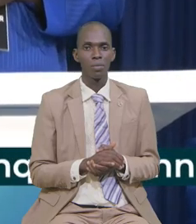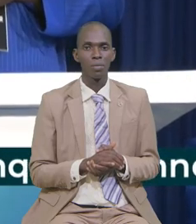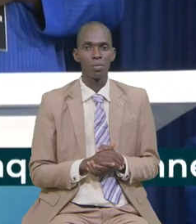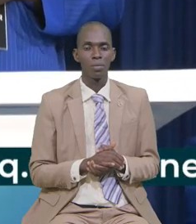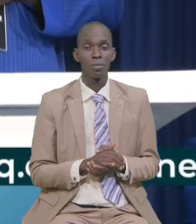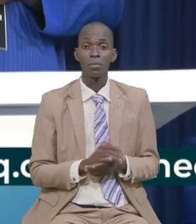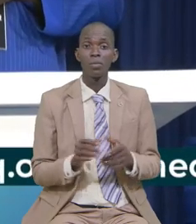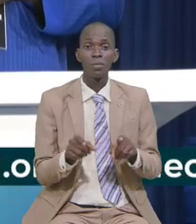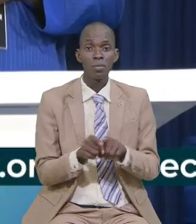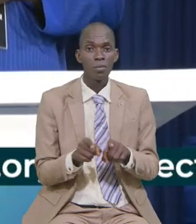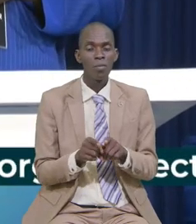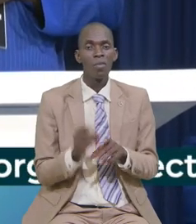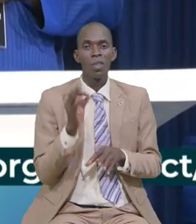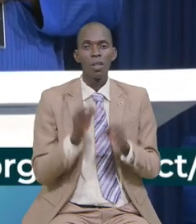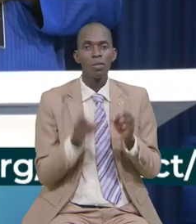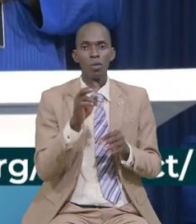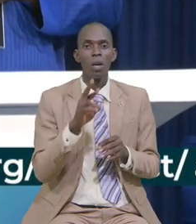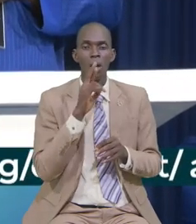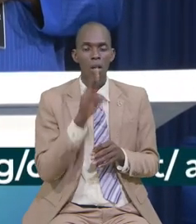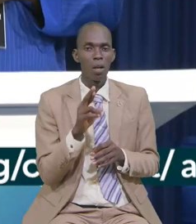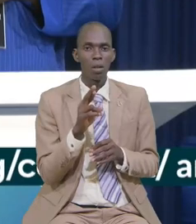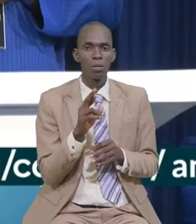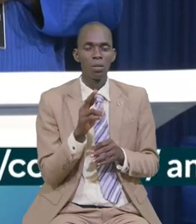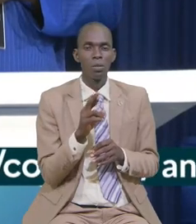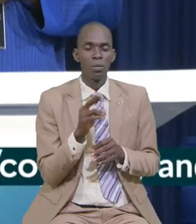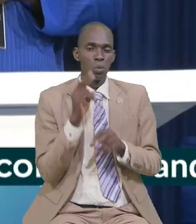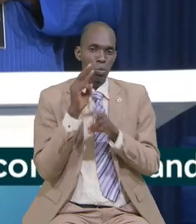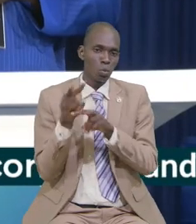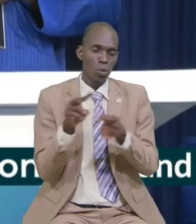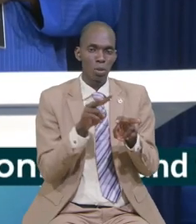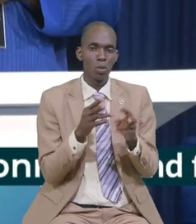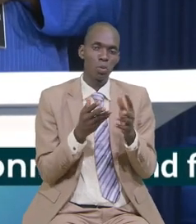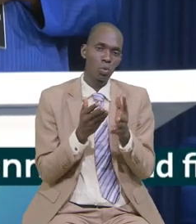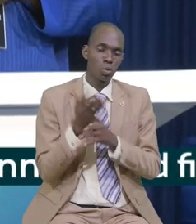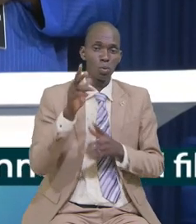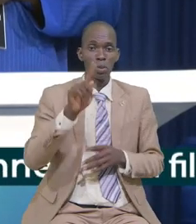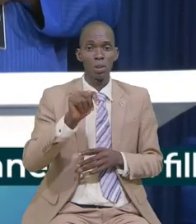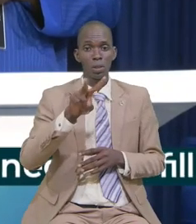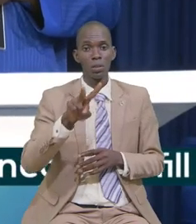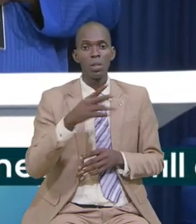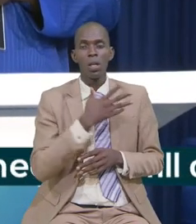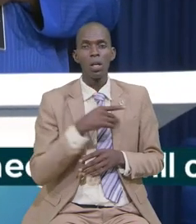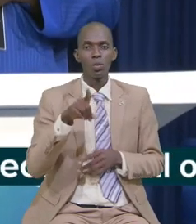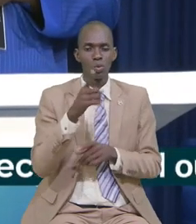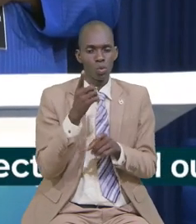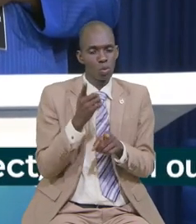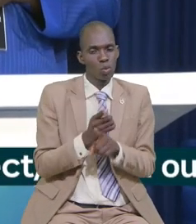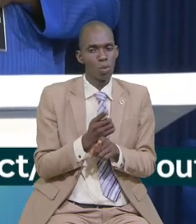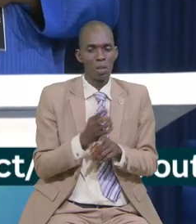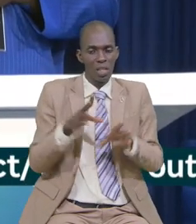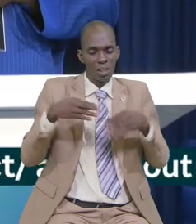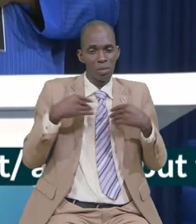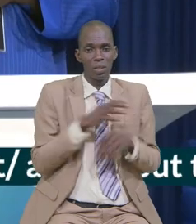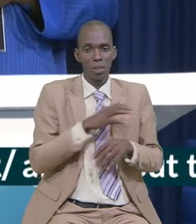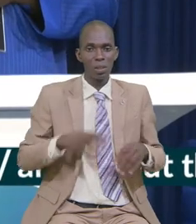Also, if you are listening via the radio or television and you just gave your life to Christ, send your